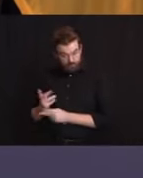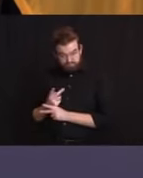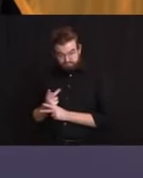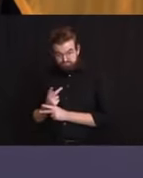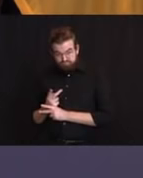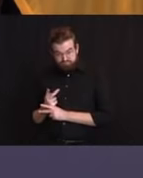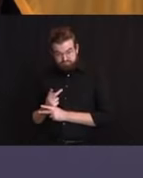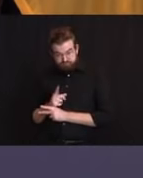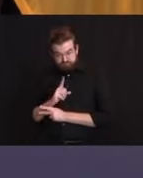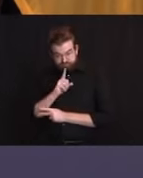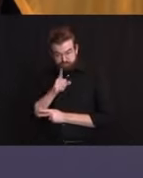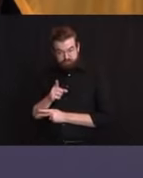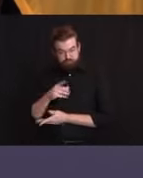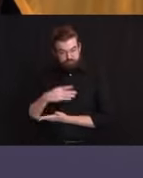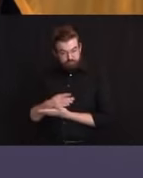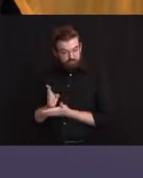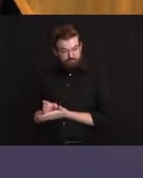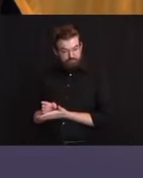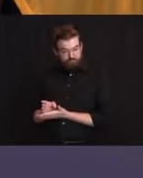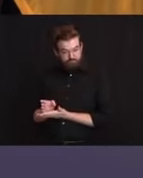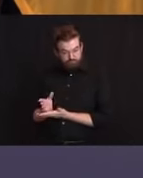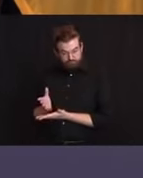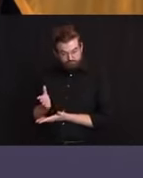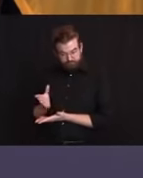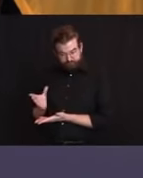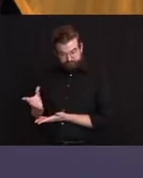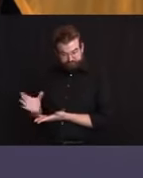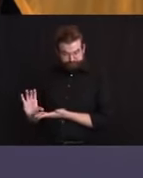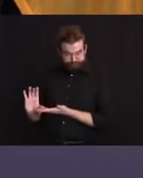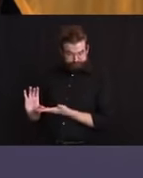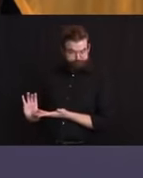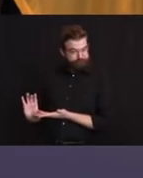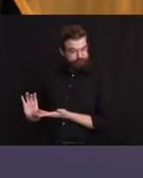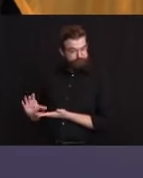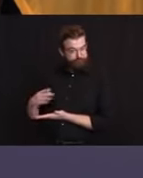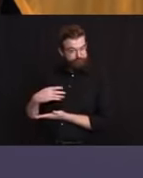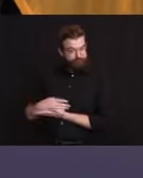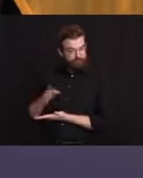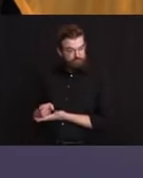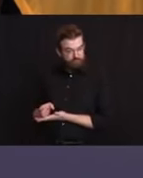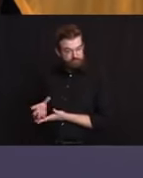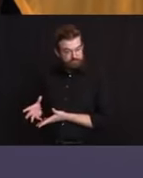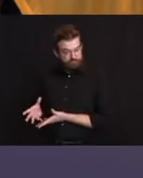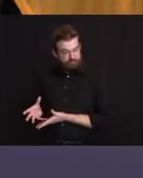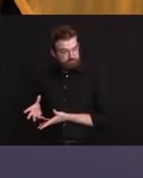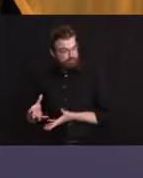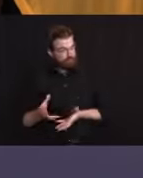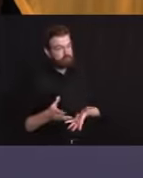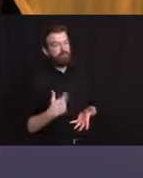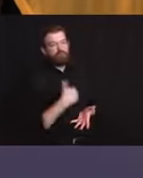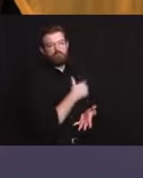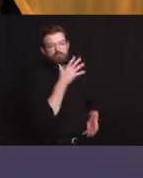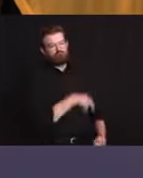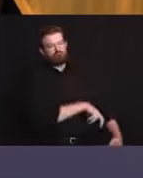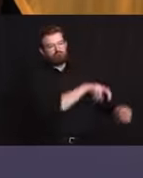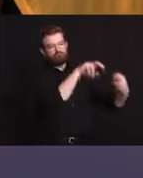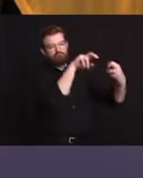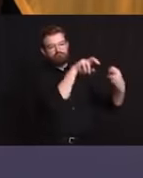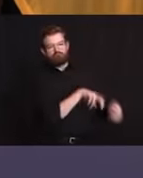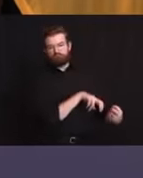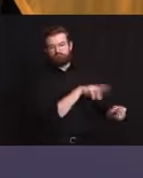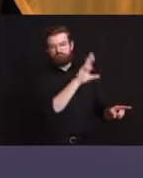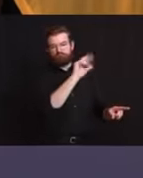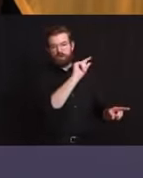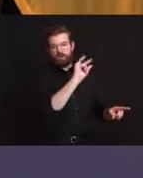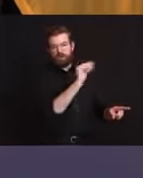will now be a 9-month fiscal year budget, that I will personally sit with them either in person or via some sort of virtual